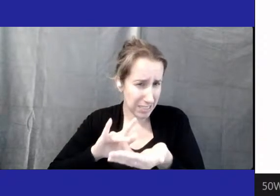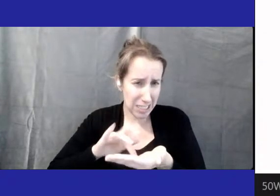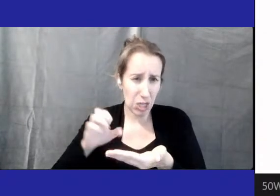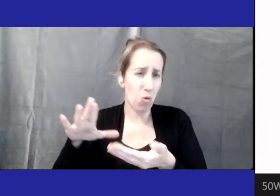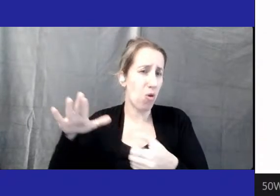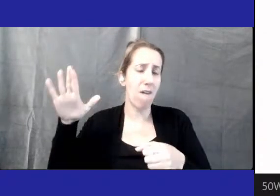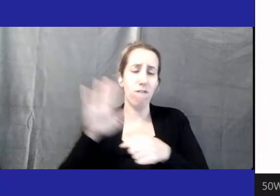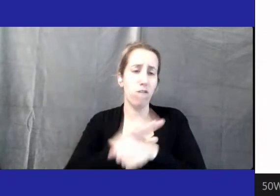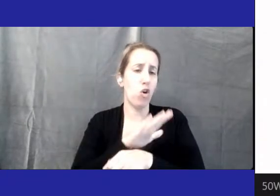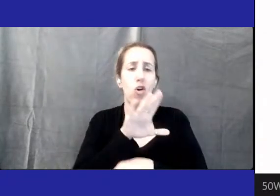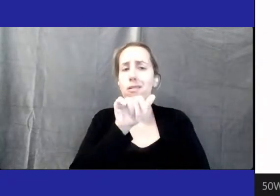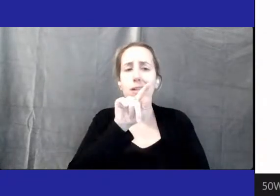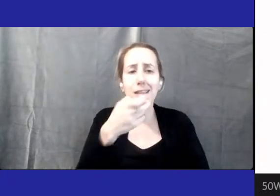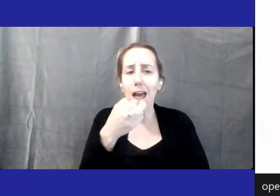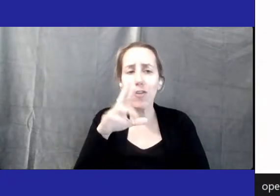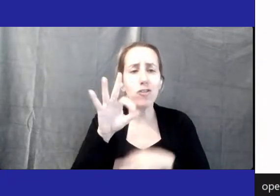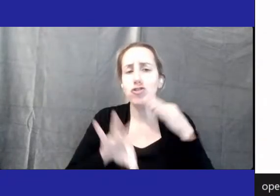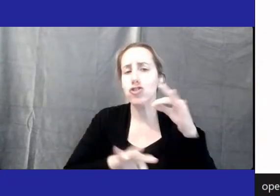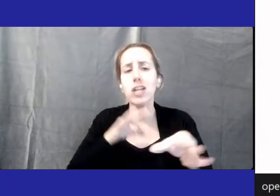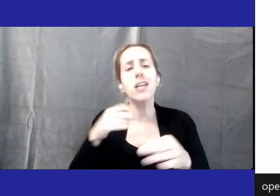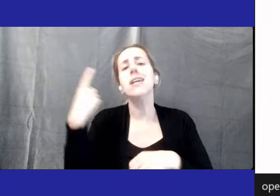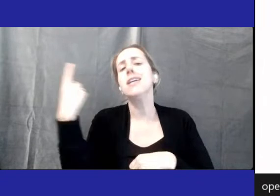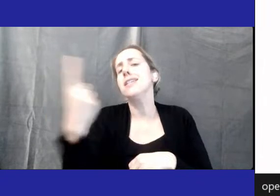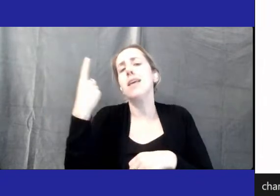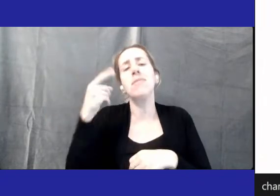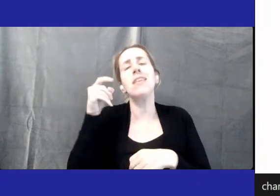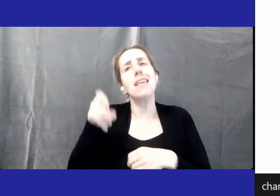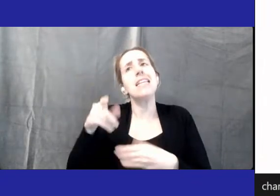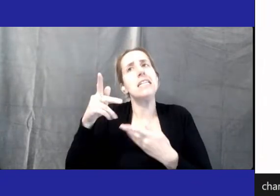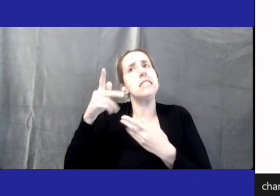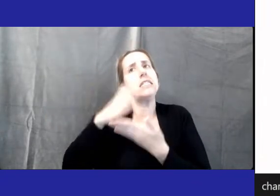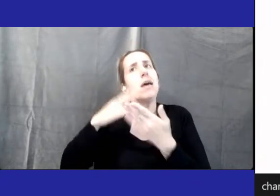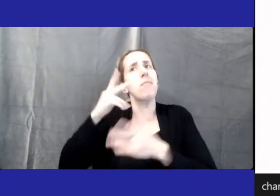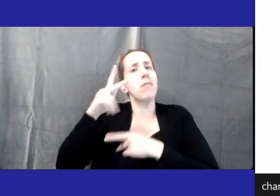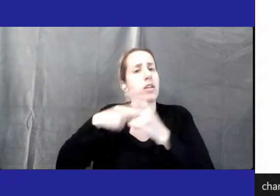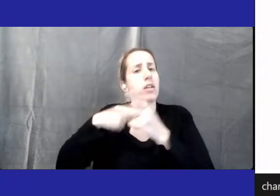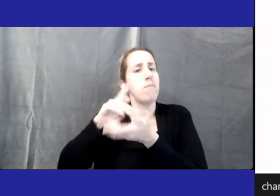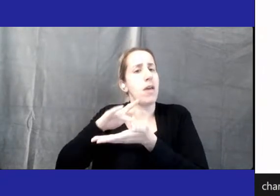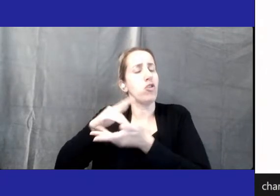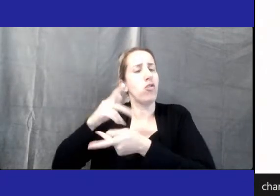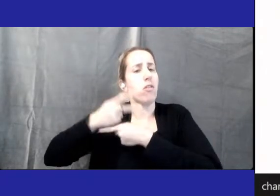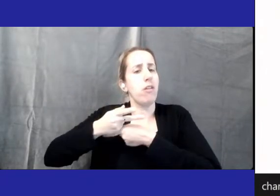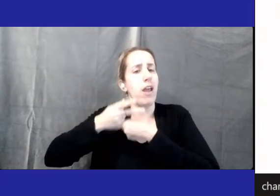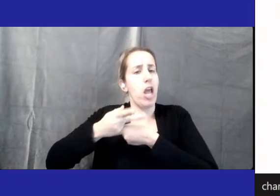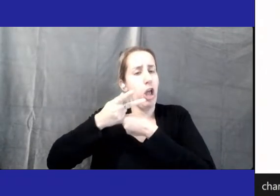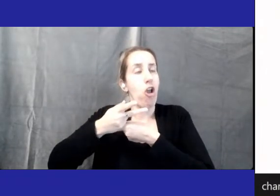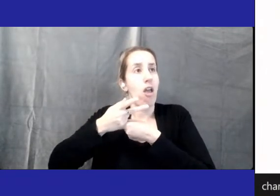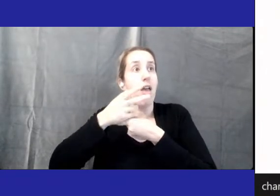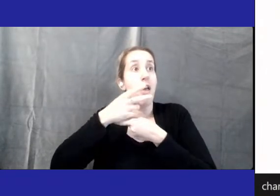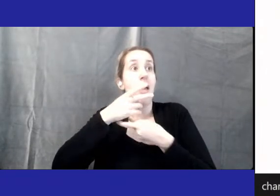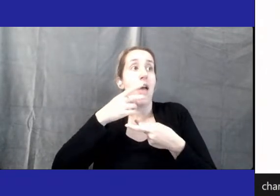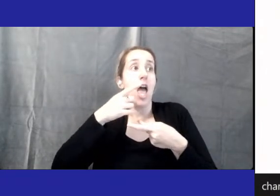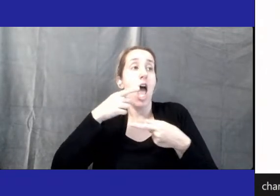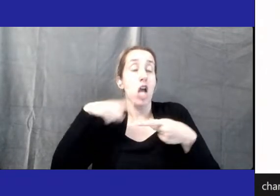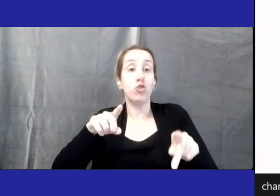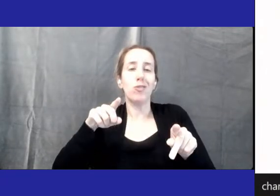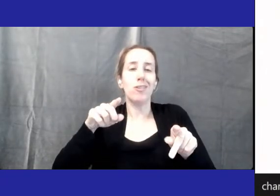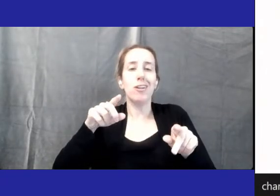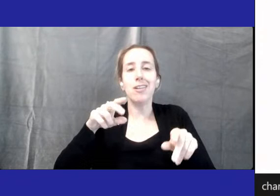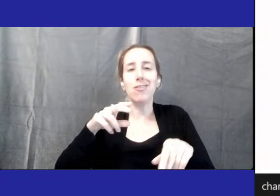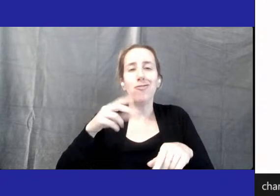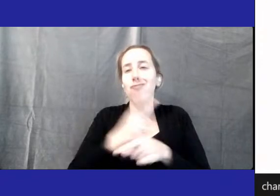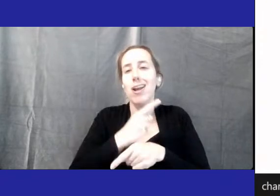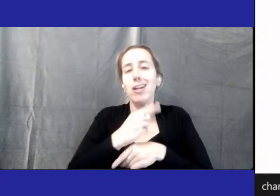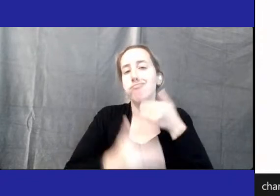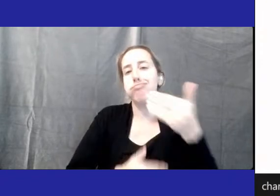change, something that they receive that service during like normal life, I guess, and